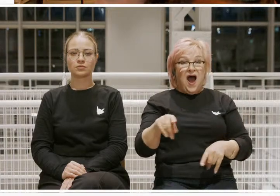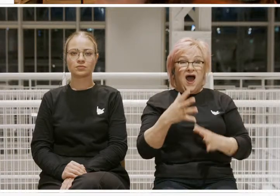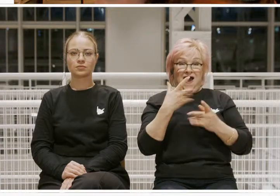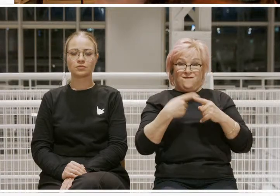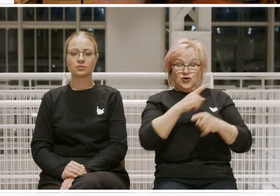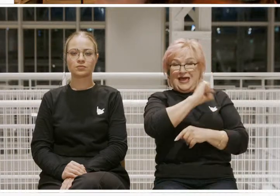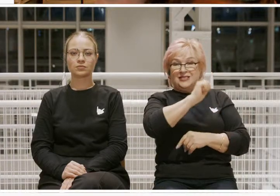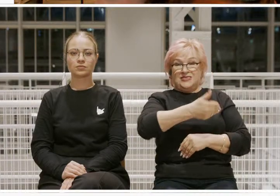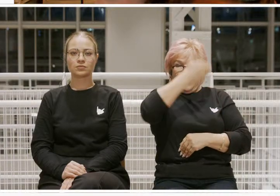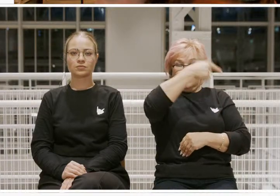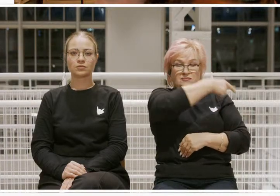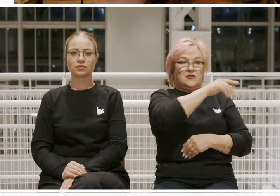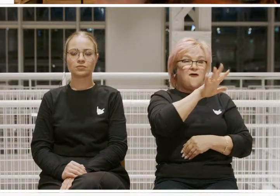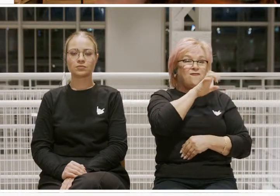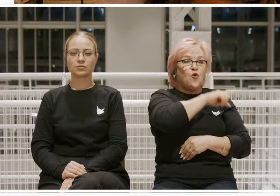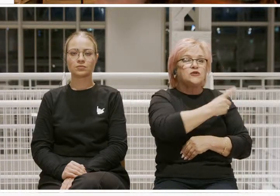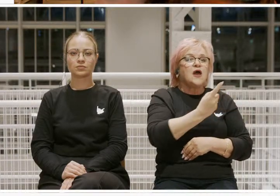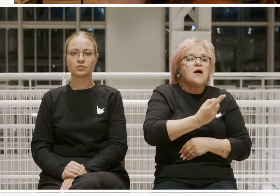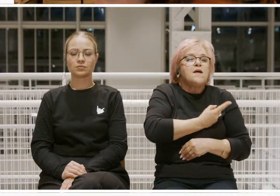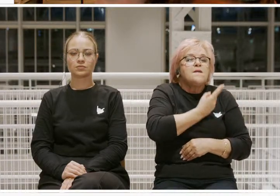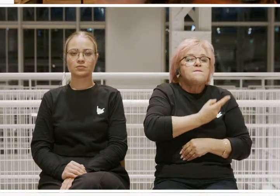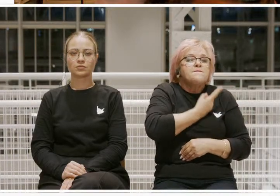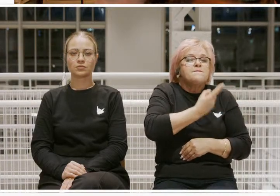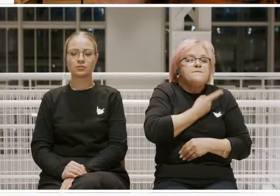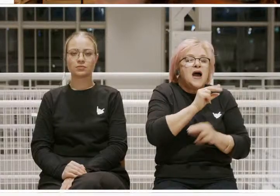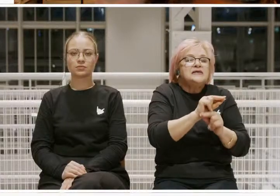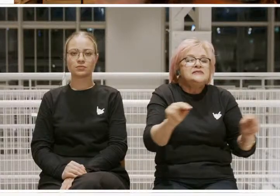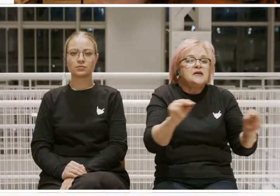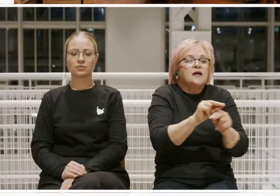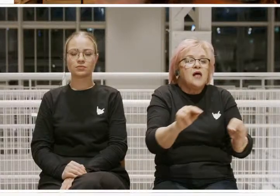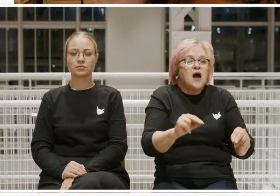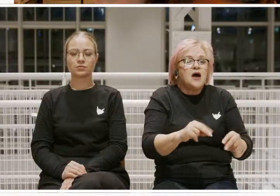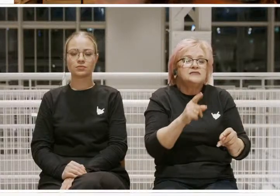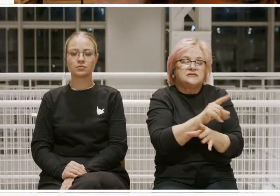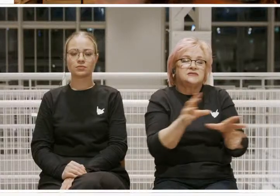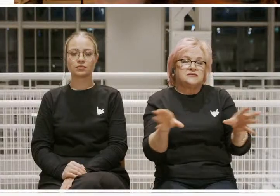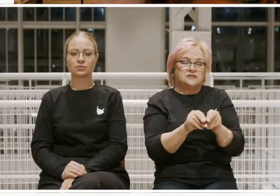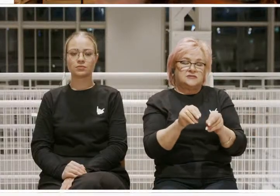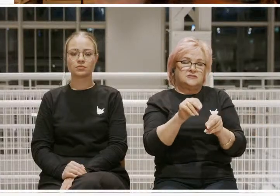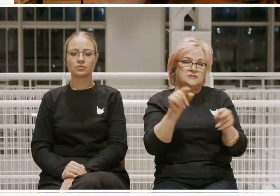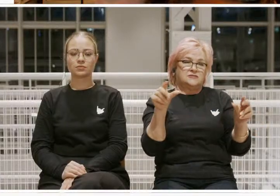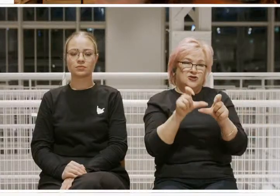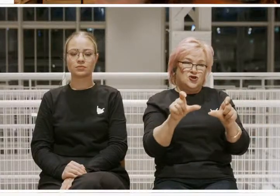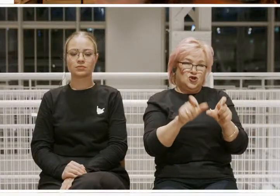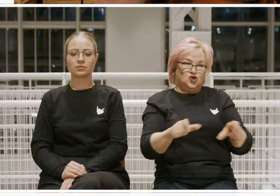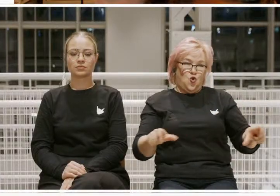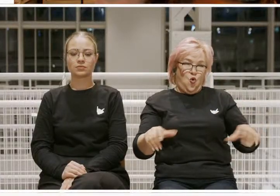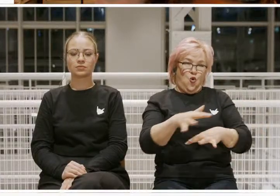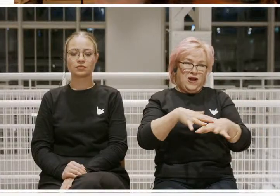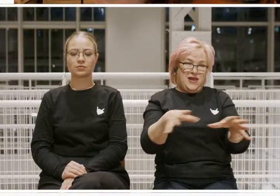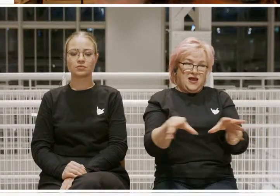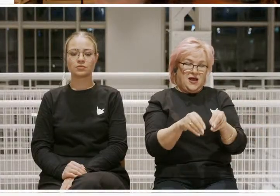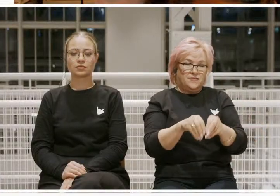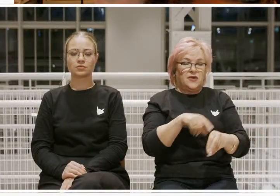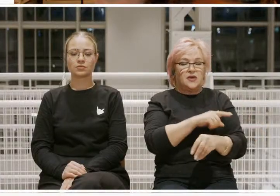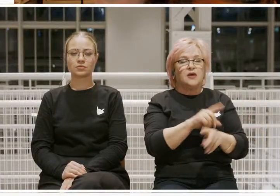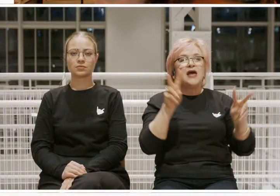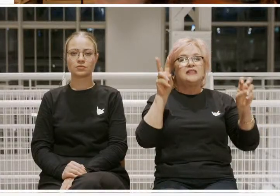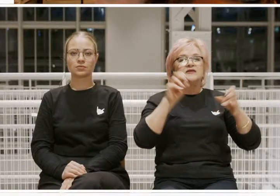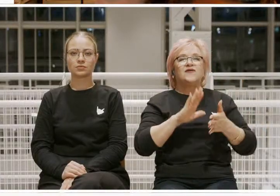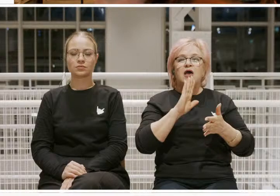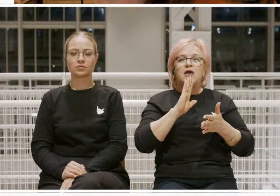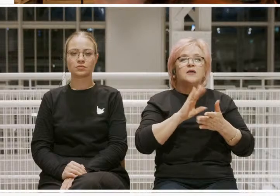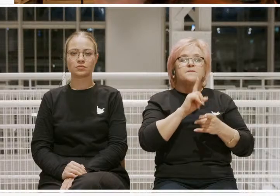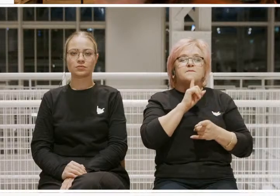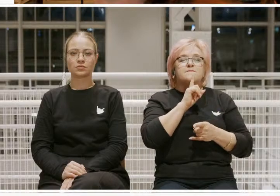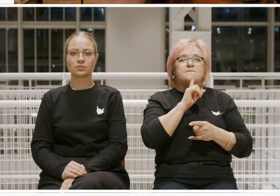Silent University, initiated by Ahmet Öğüt, is an autonomous solidarity and